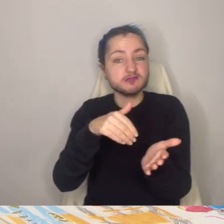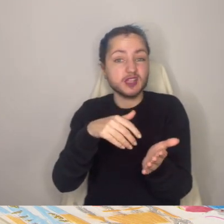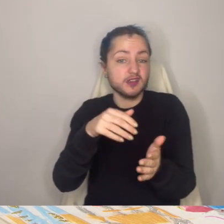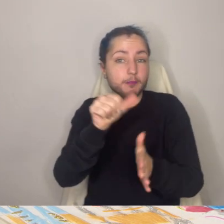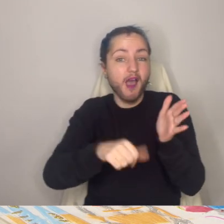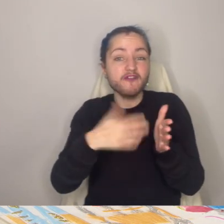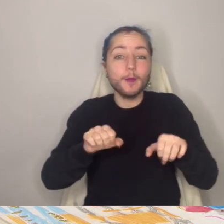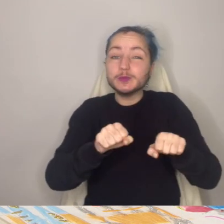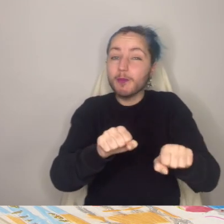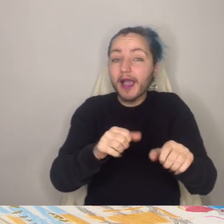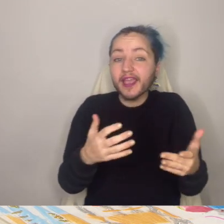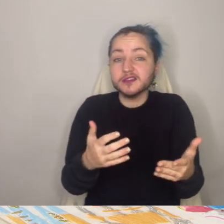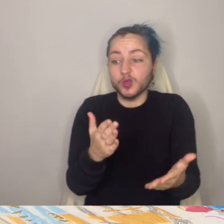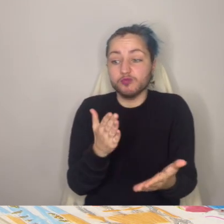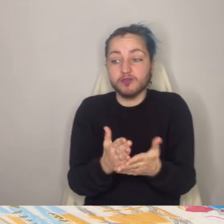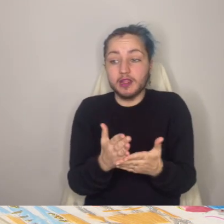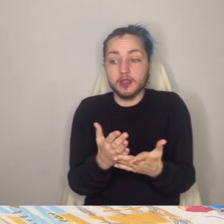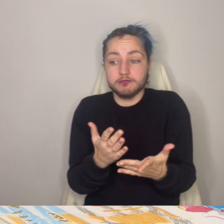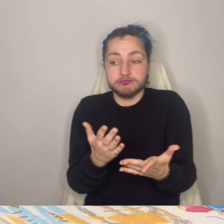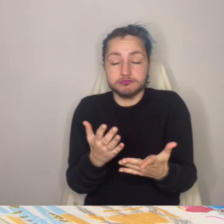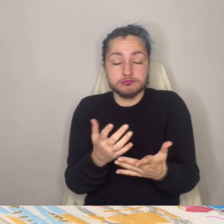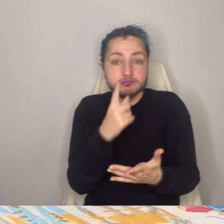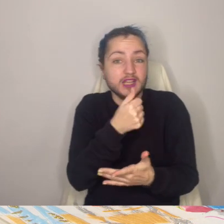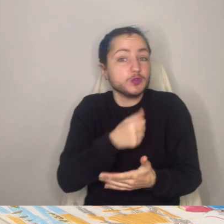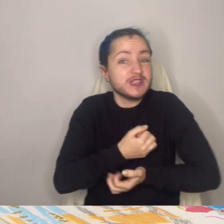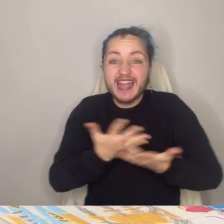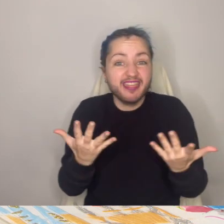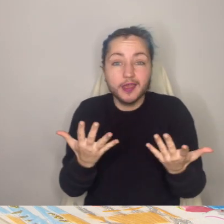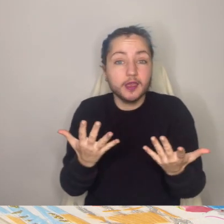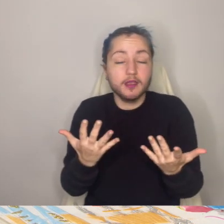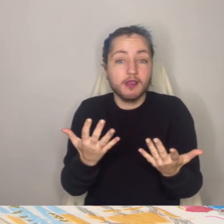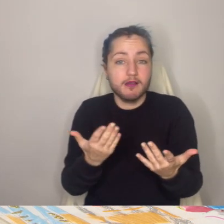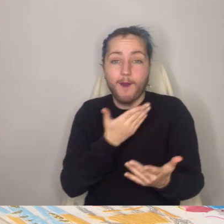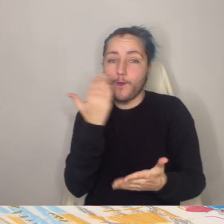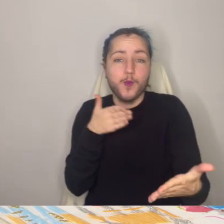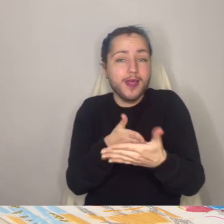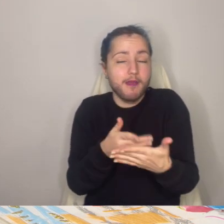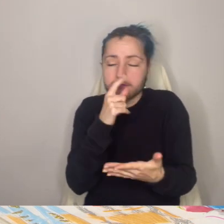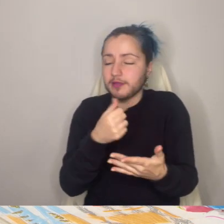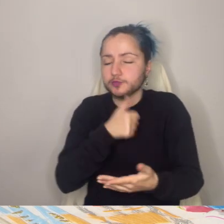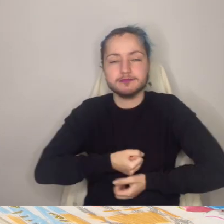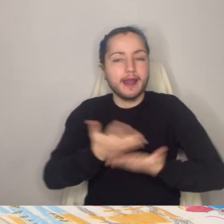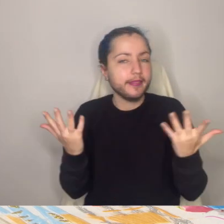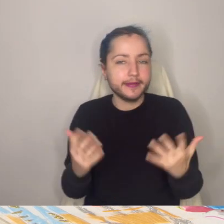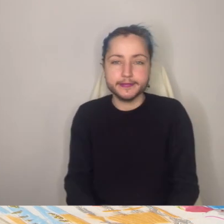supermarkets and things like that. So there's no limit on or restrictions on what you can use.